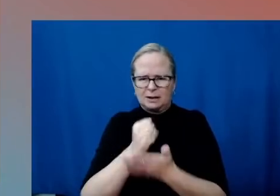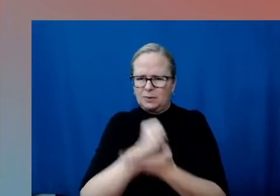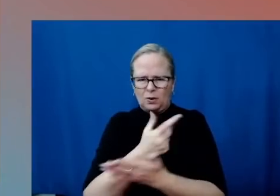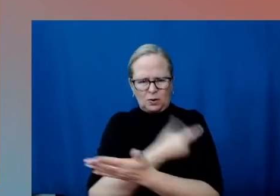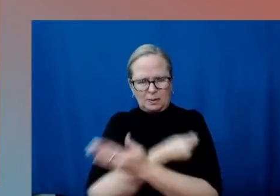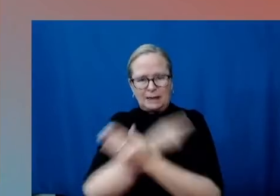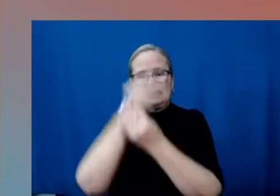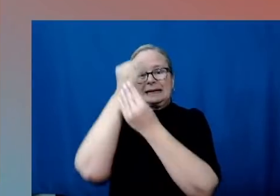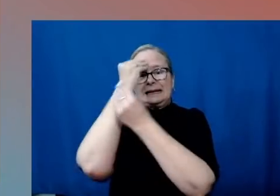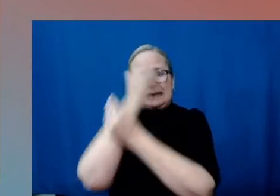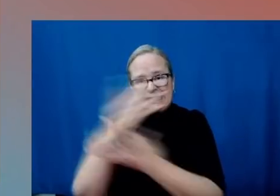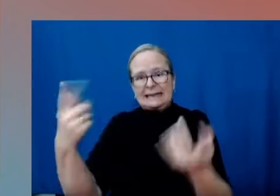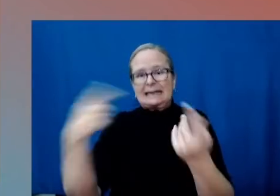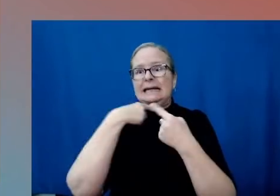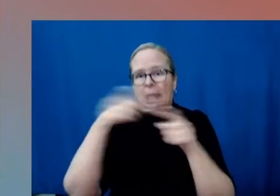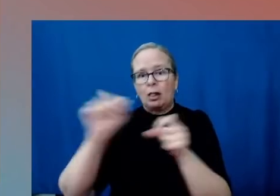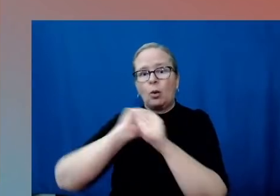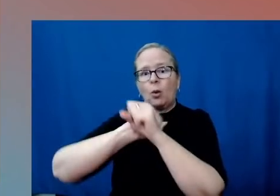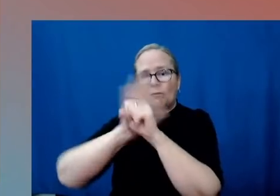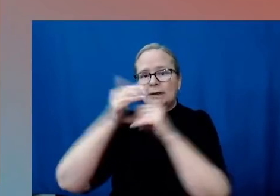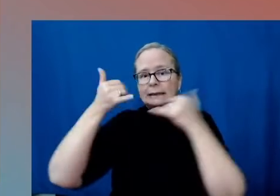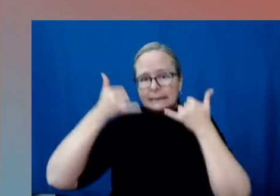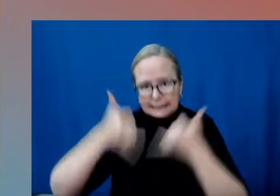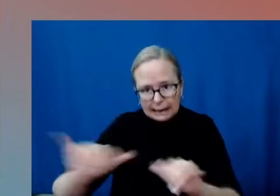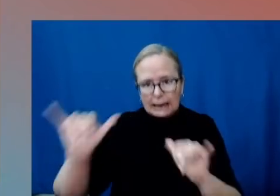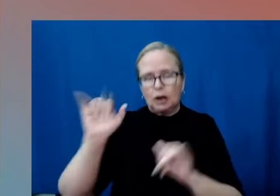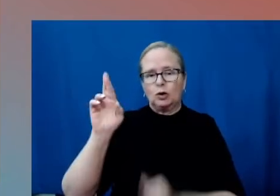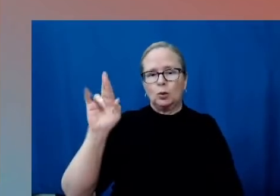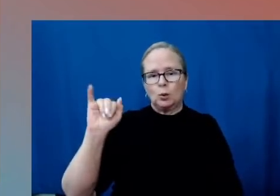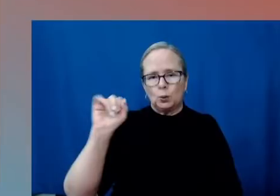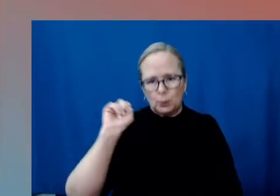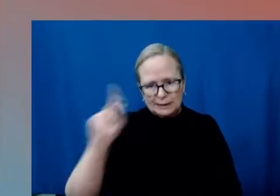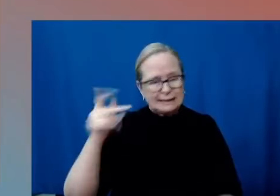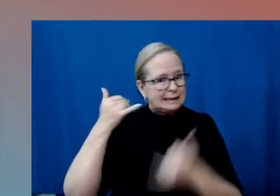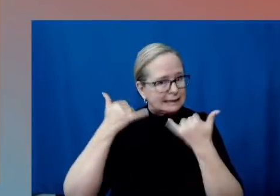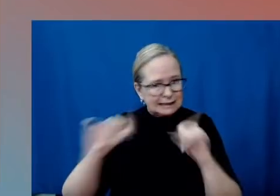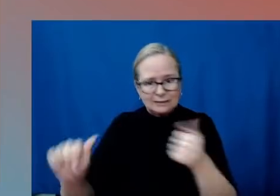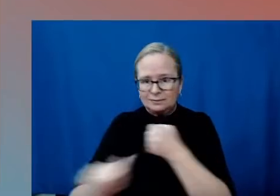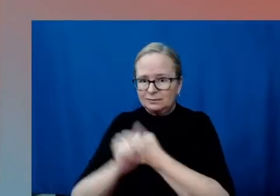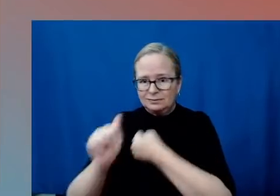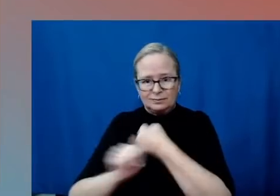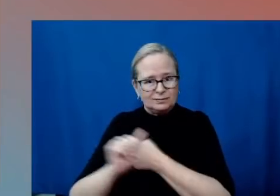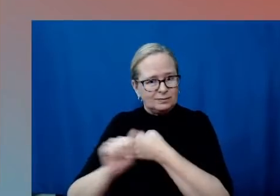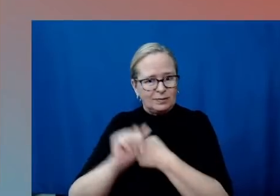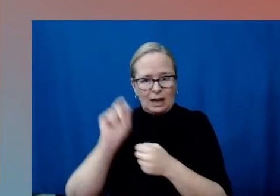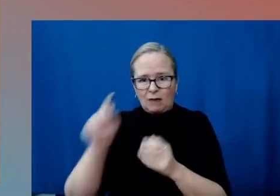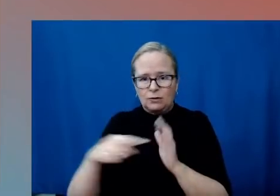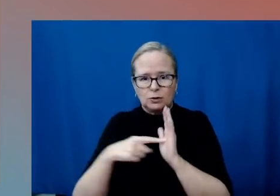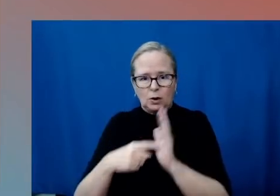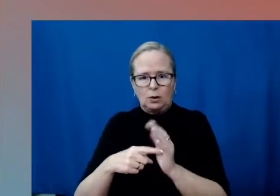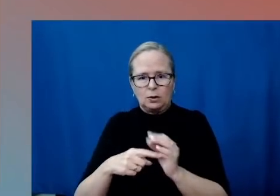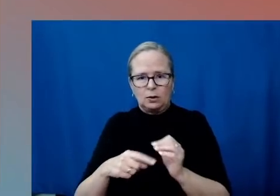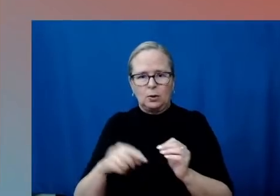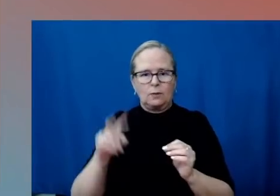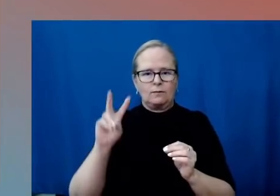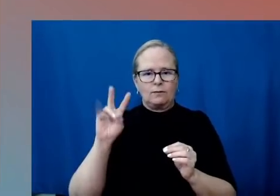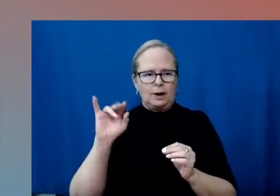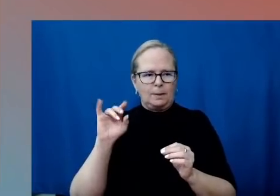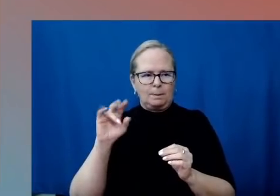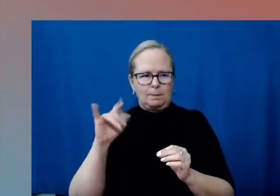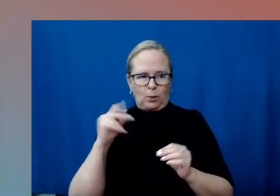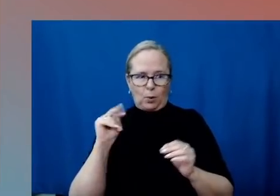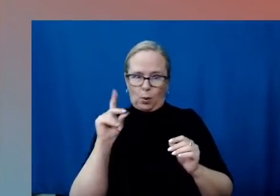that it's that mindfulness about the fact that it's a risk, and the mindfulness and reminder of doing the